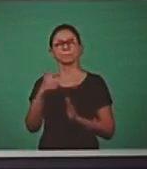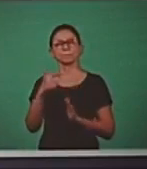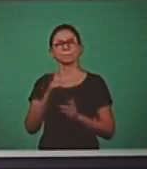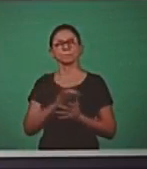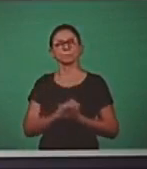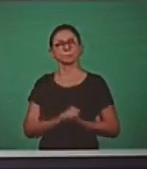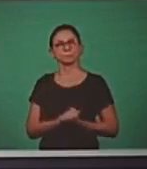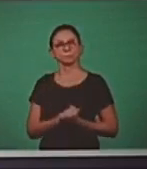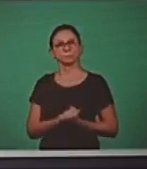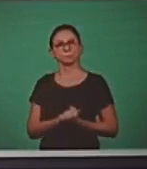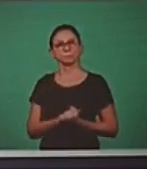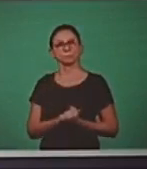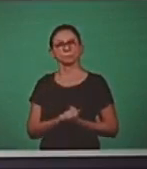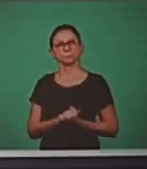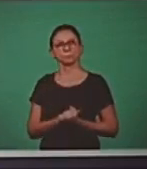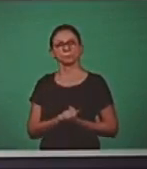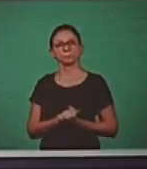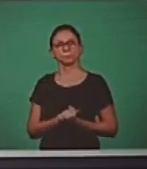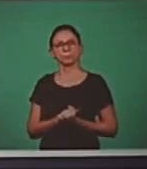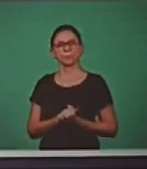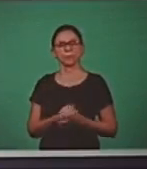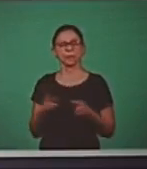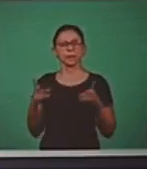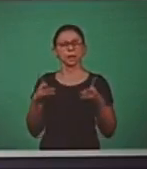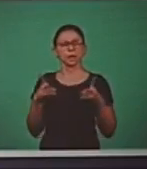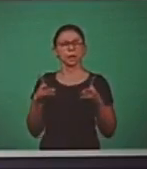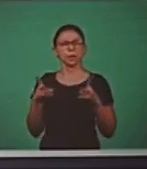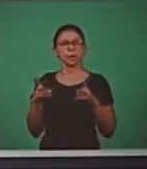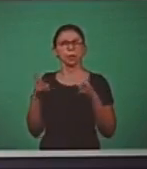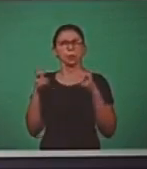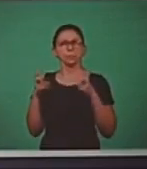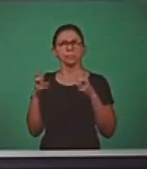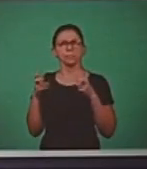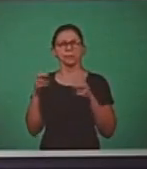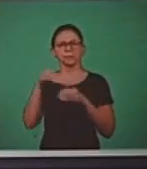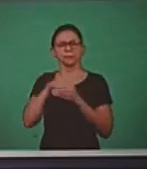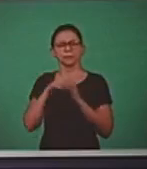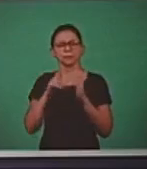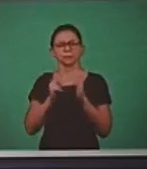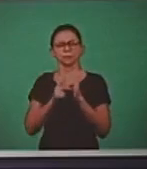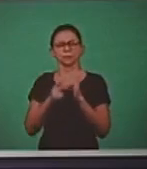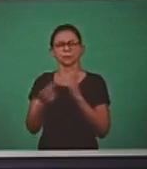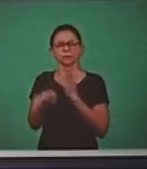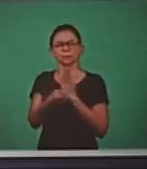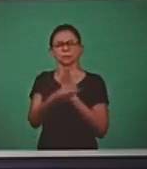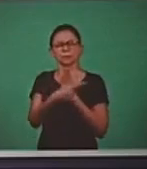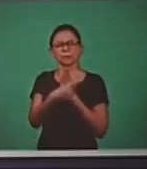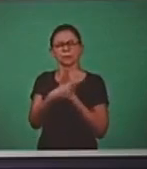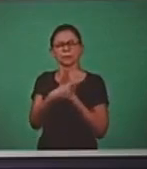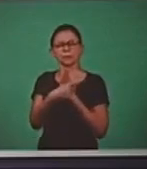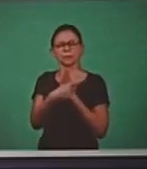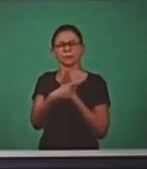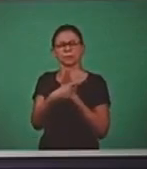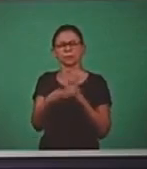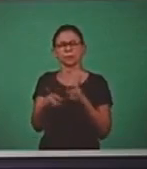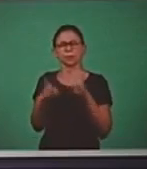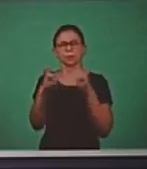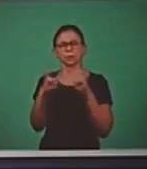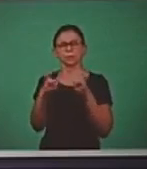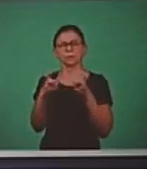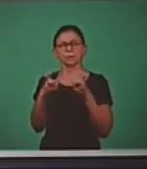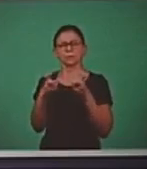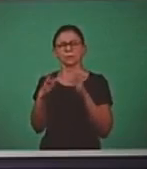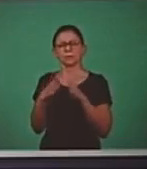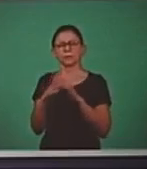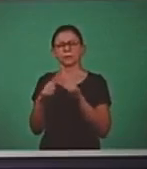1 to 12, where is the unfaithful church in the parable of the virgins, of the 10 virgins?